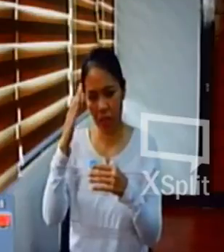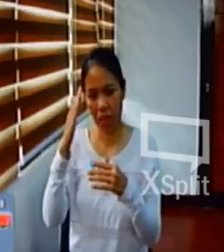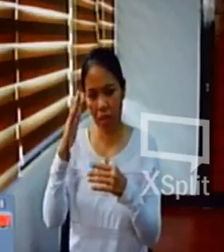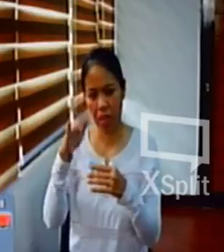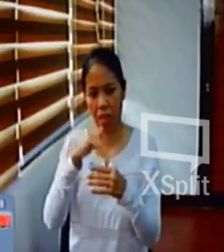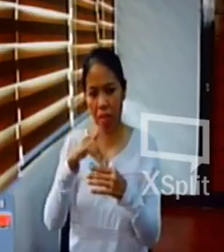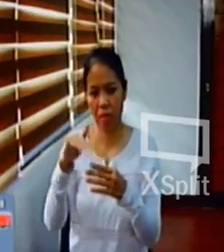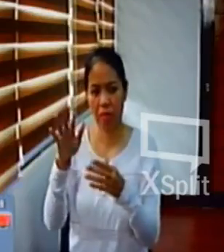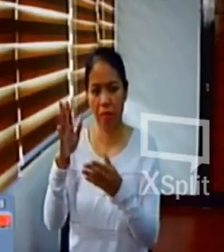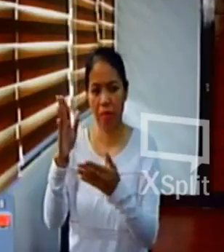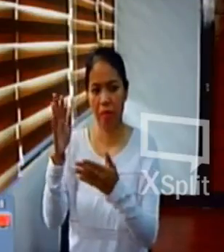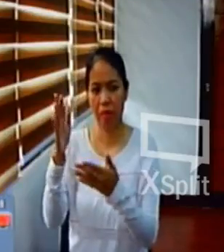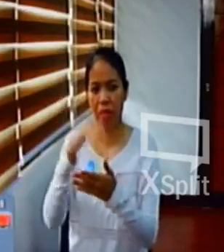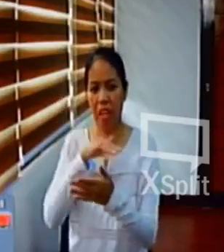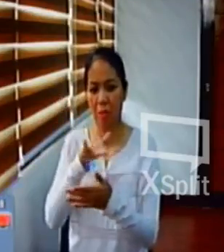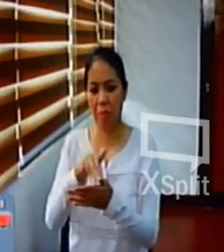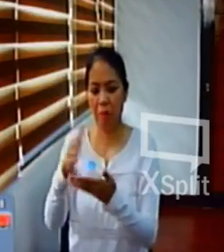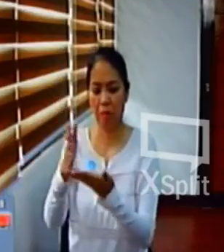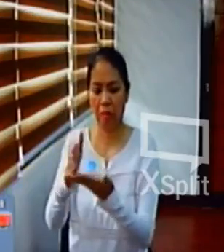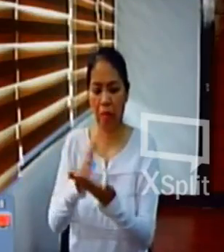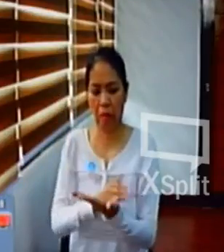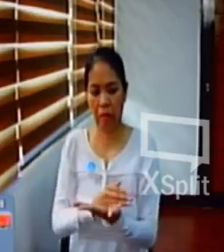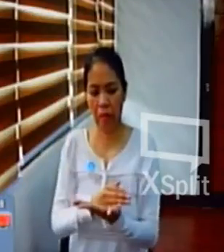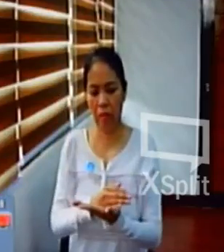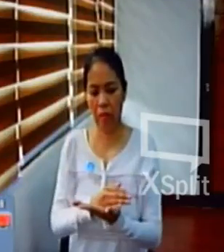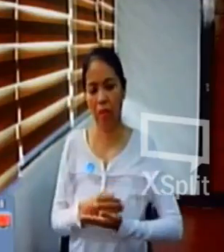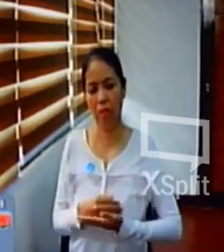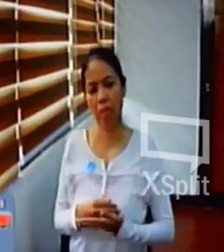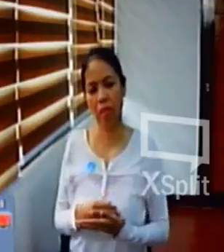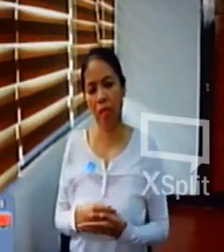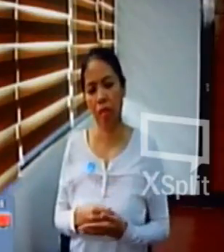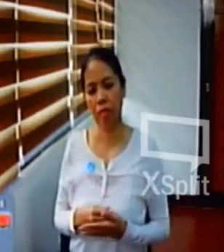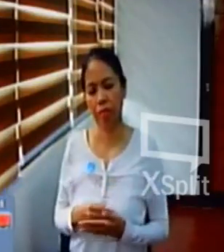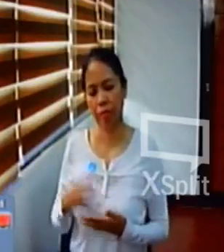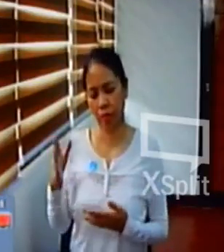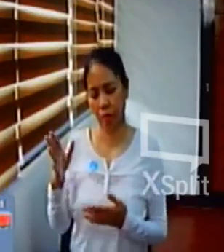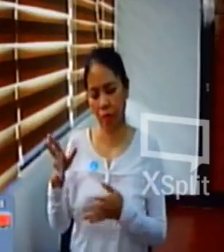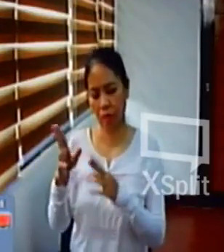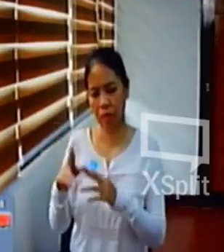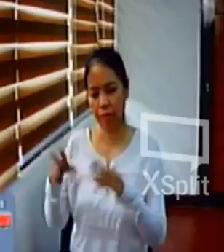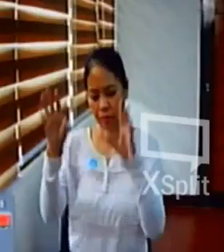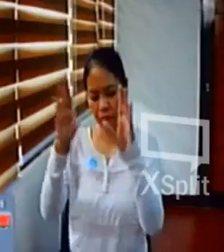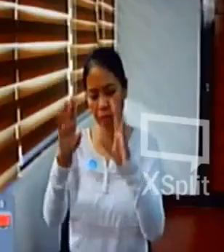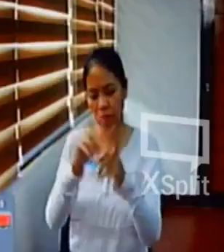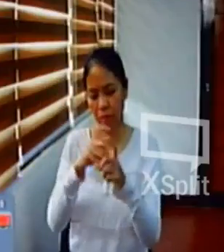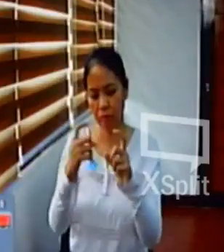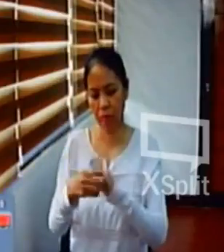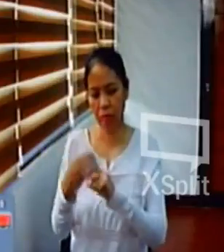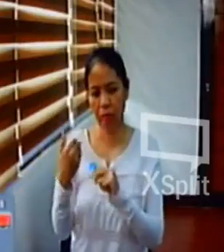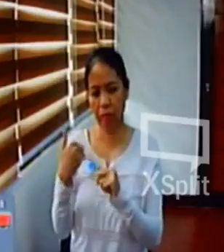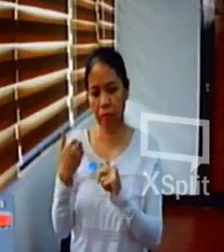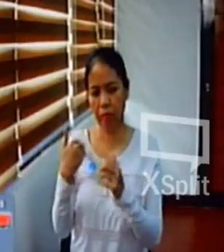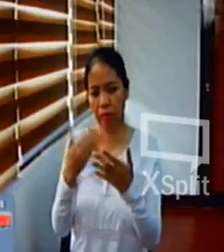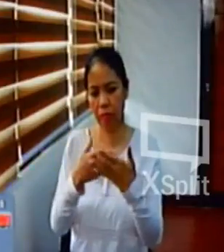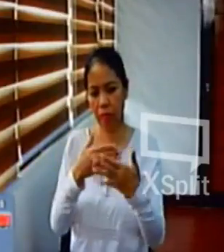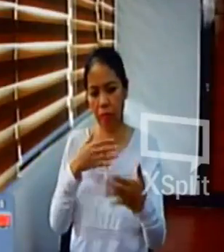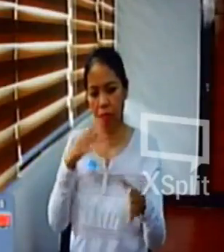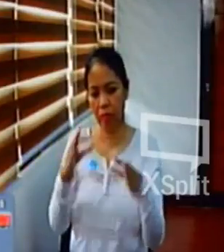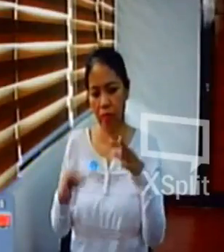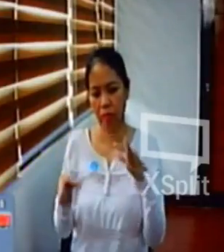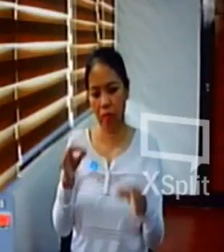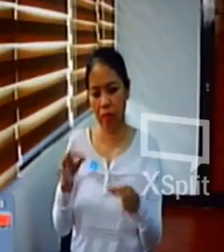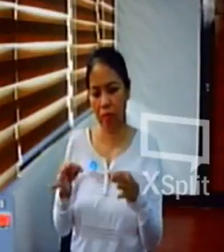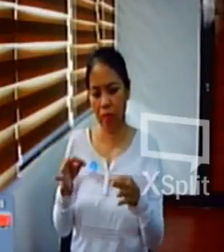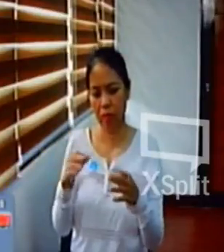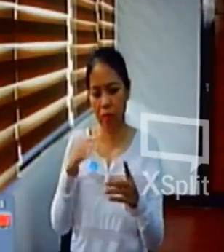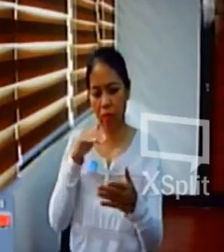Okay. Your Honors, climate change has prejudice, most definitely, against